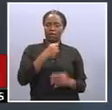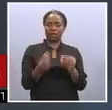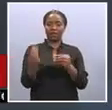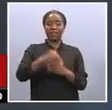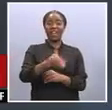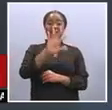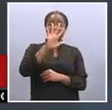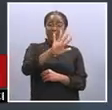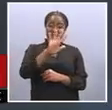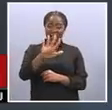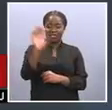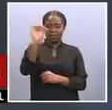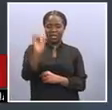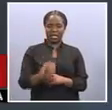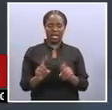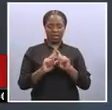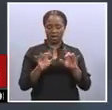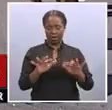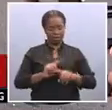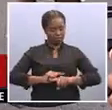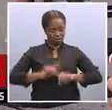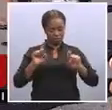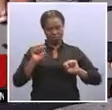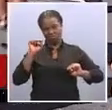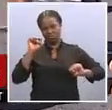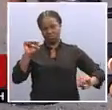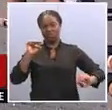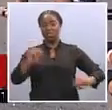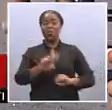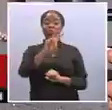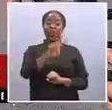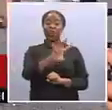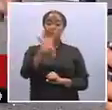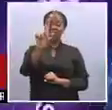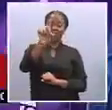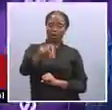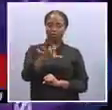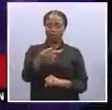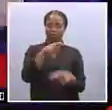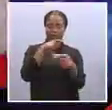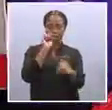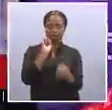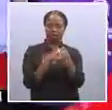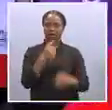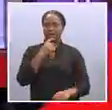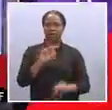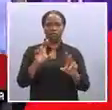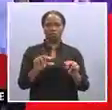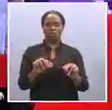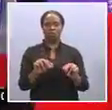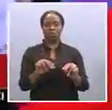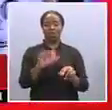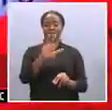up to 55%, but protests and over 24,000 public comments to the city have brought down the increase